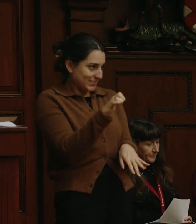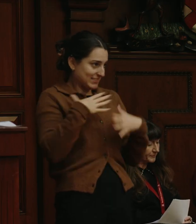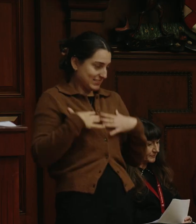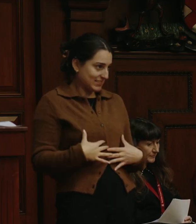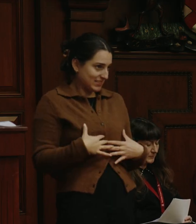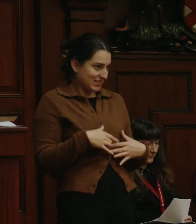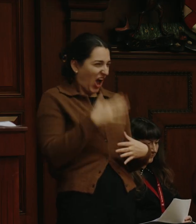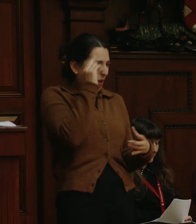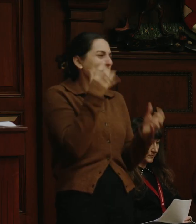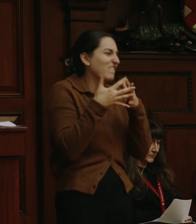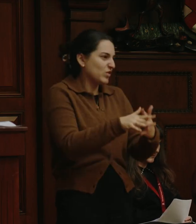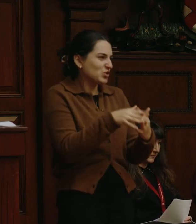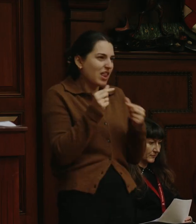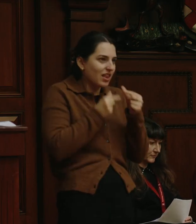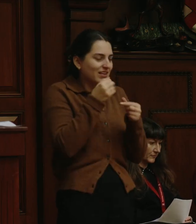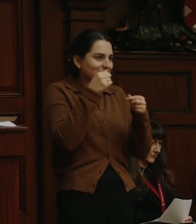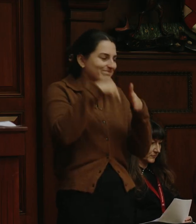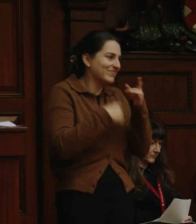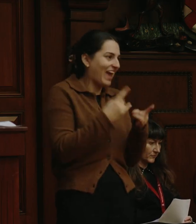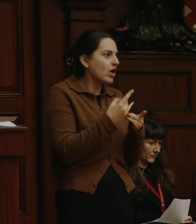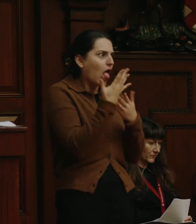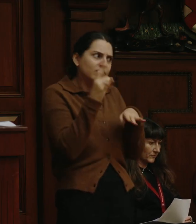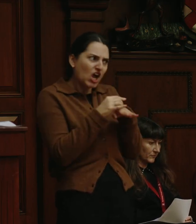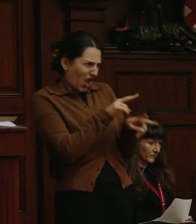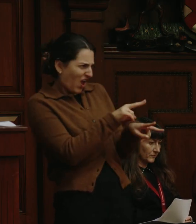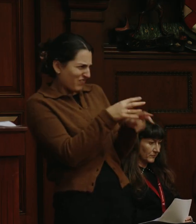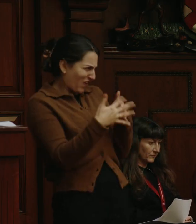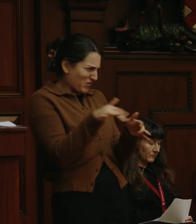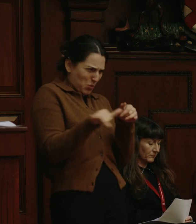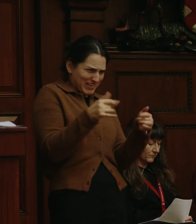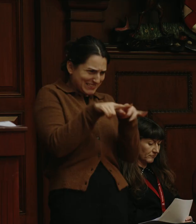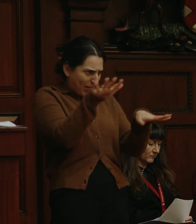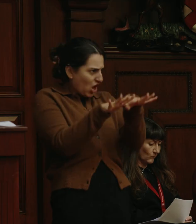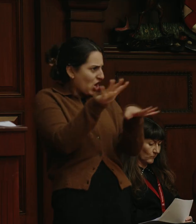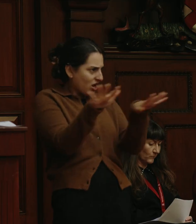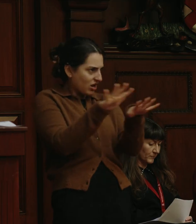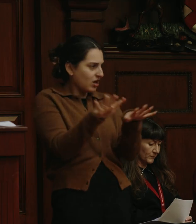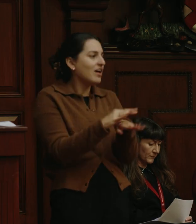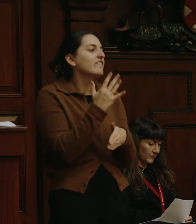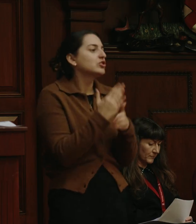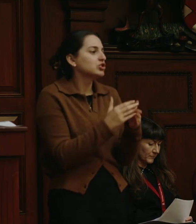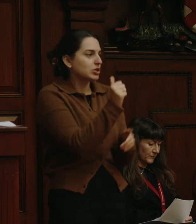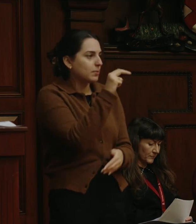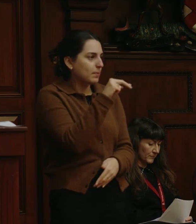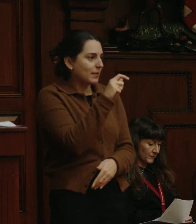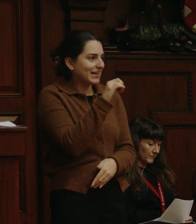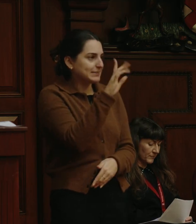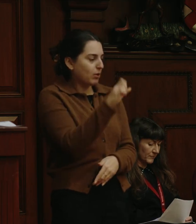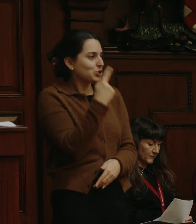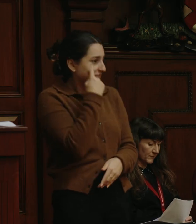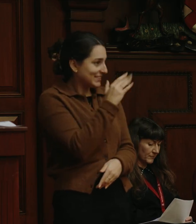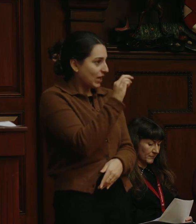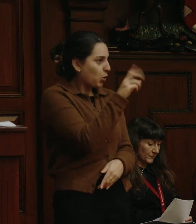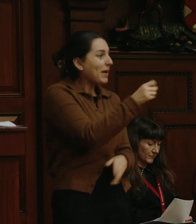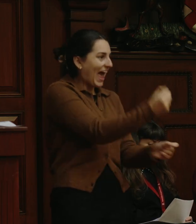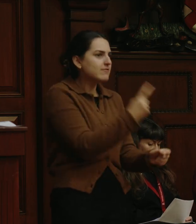is confusing, and it confuses a lot of doctors as well. There are certain antibodies that we find in lupus that we wouldn't